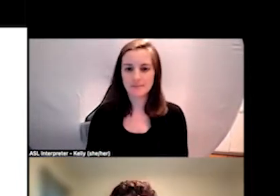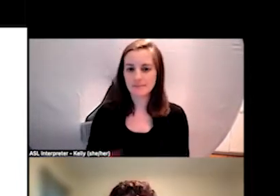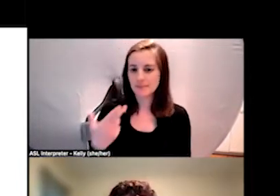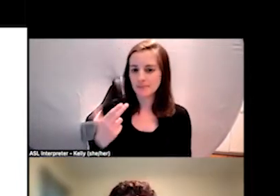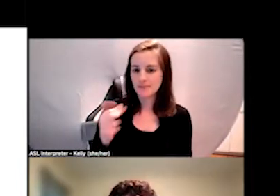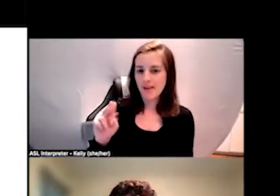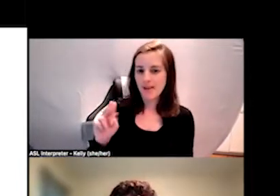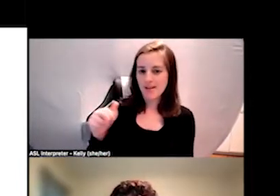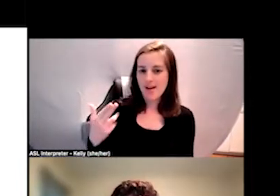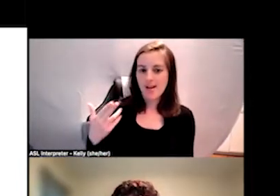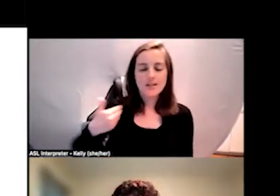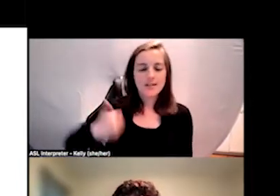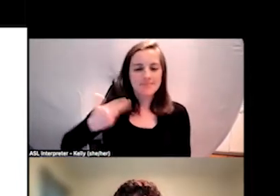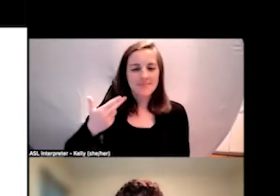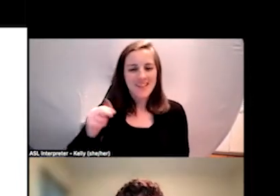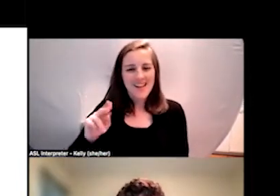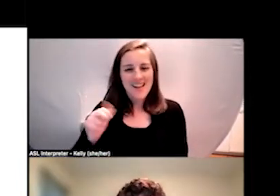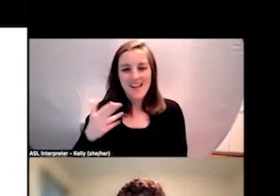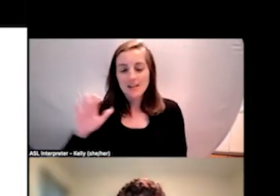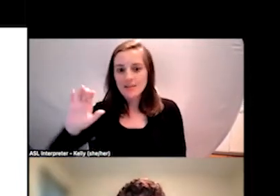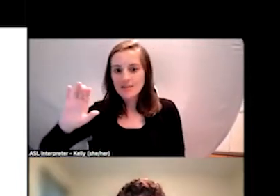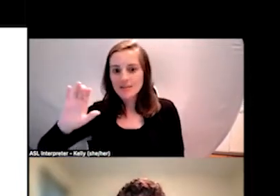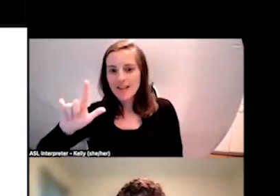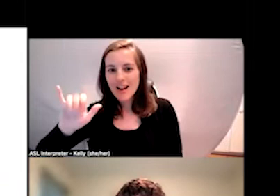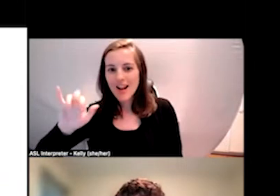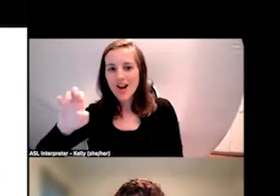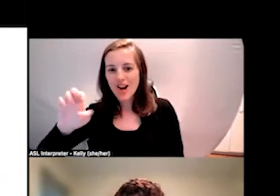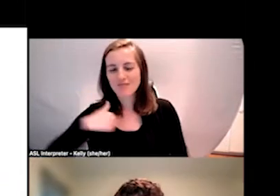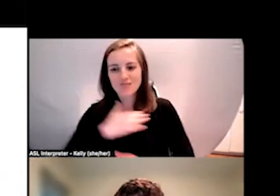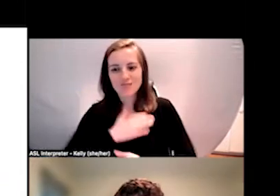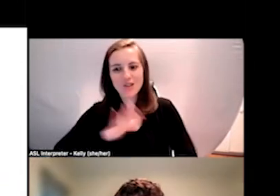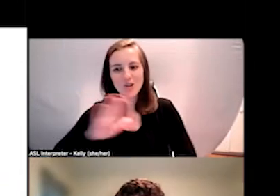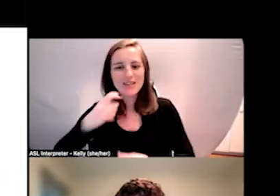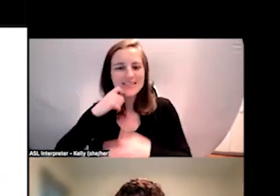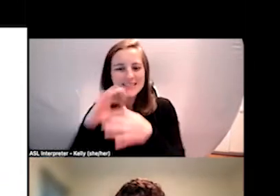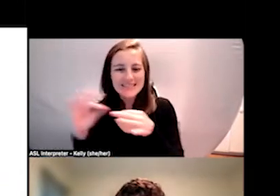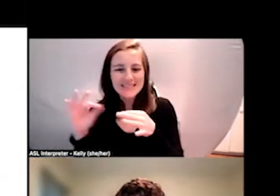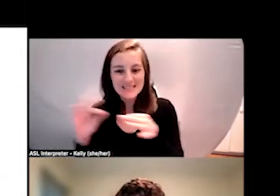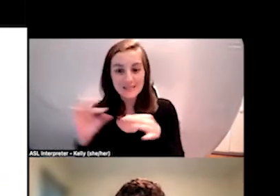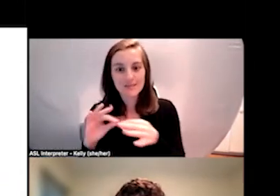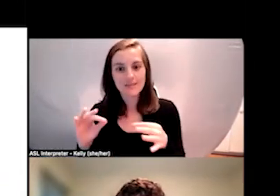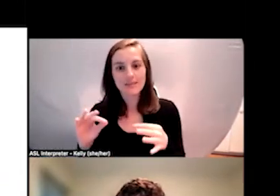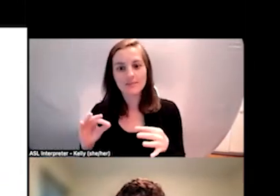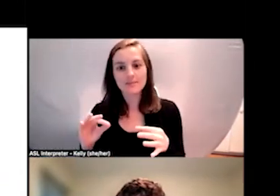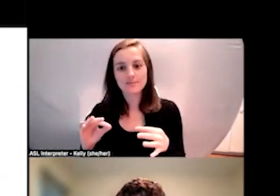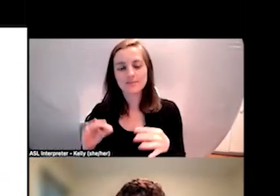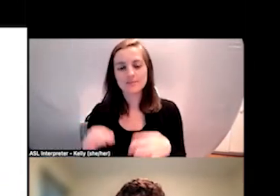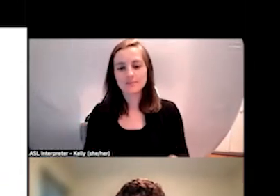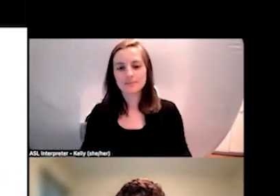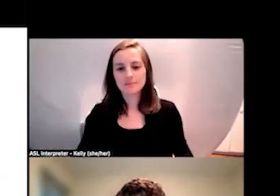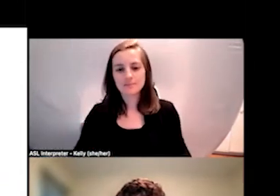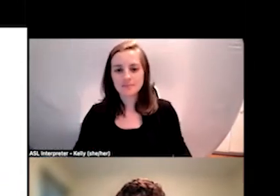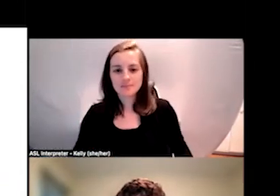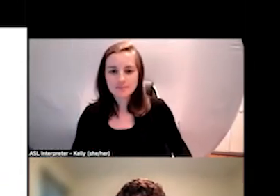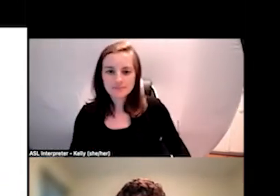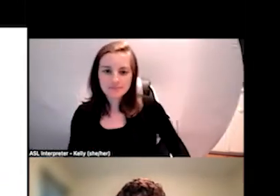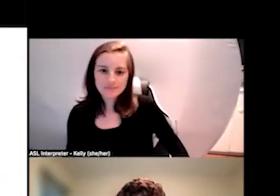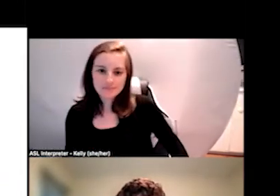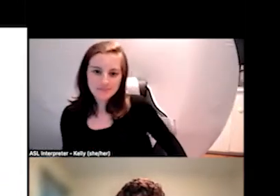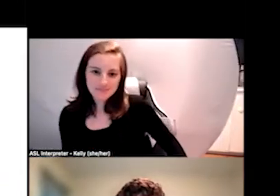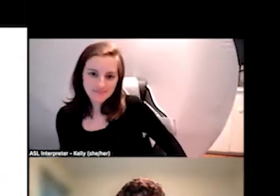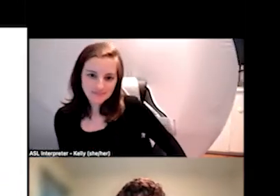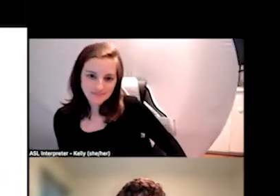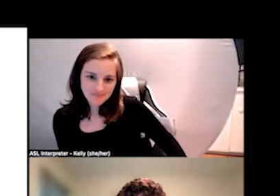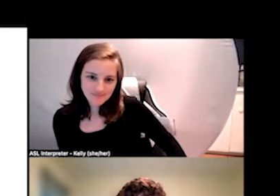This is Hannah. Claire, I appreciate what you shared, especially on the latter end, as someone who is